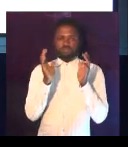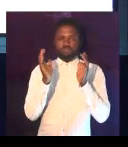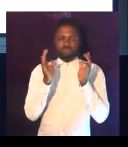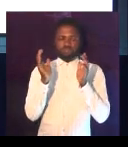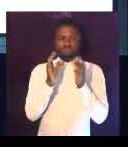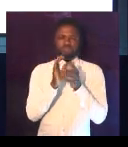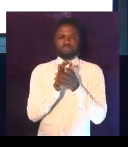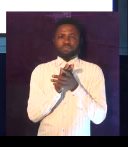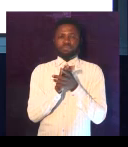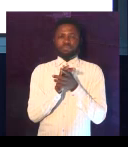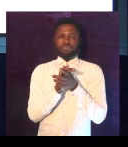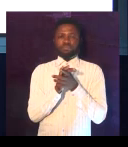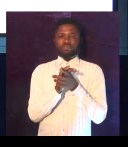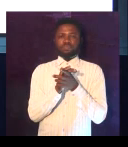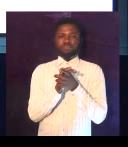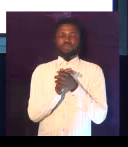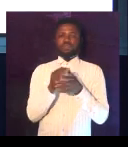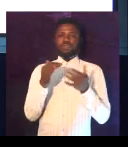cheer.